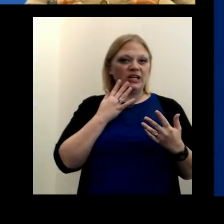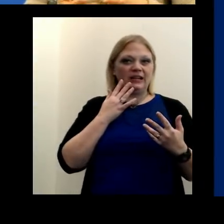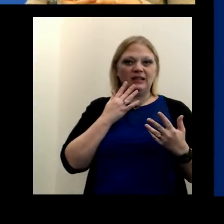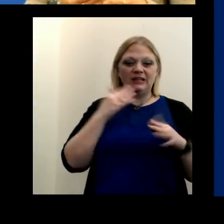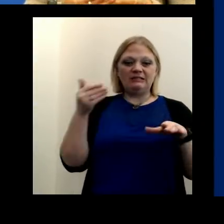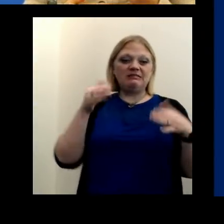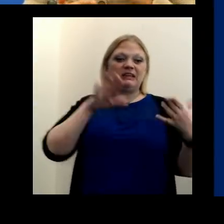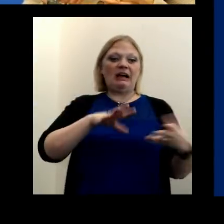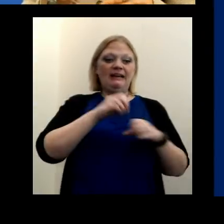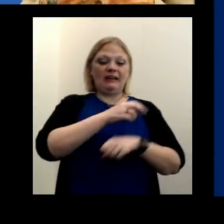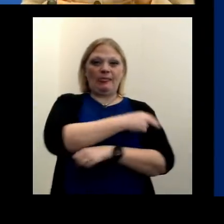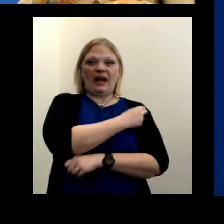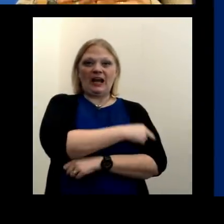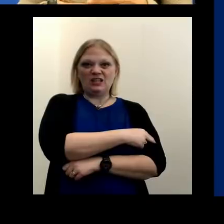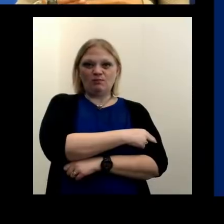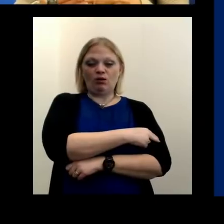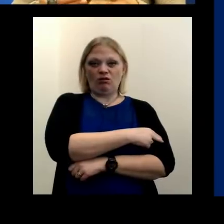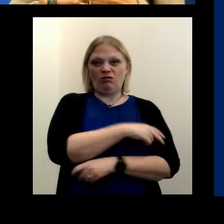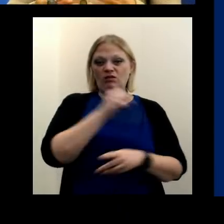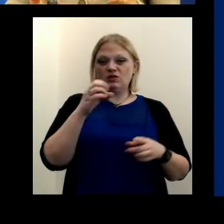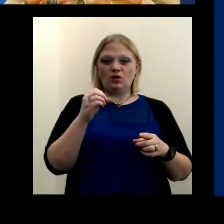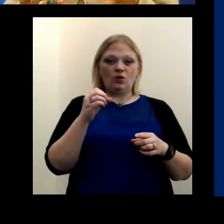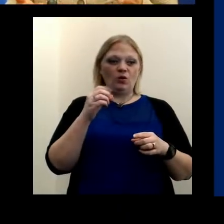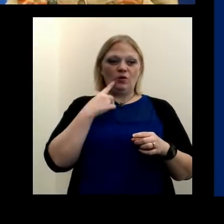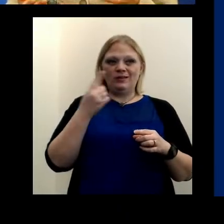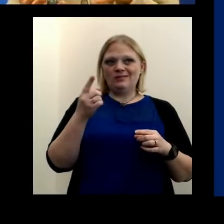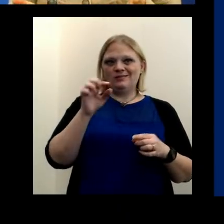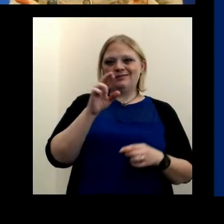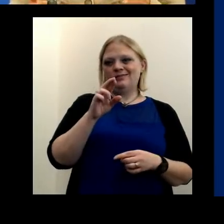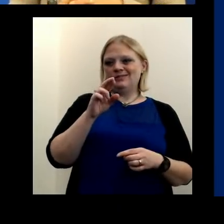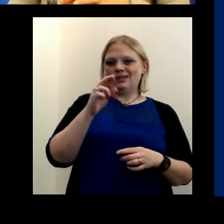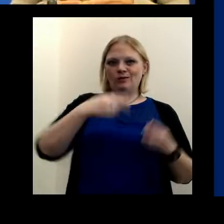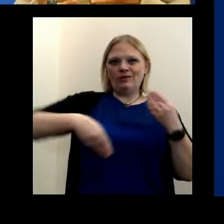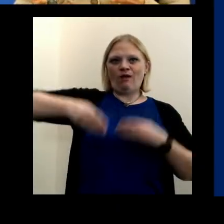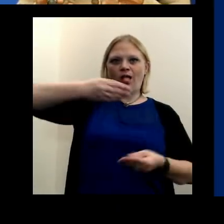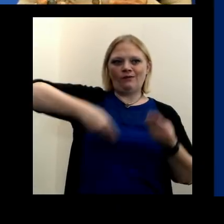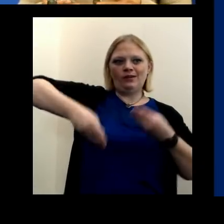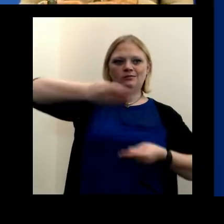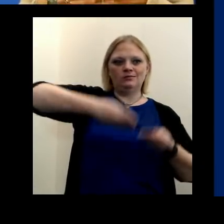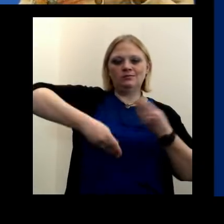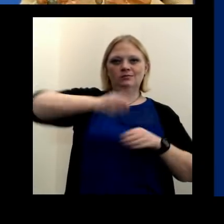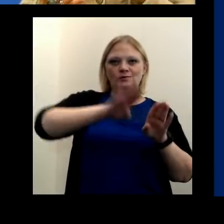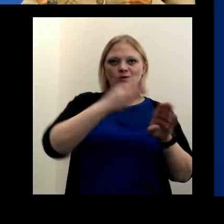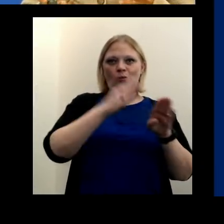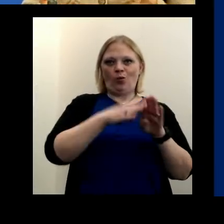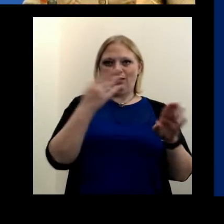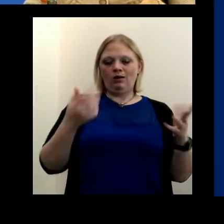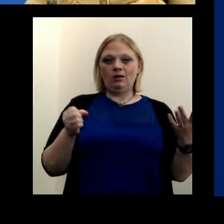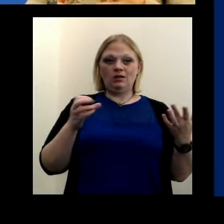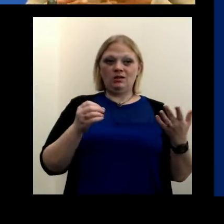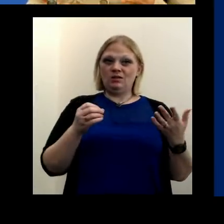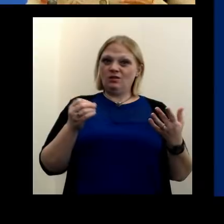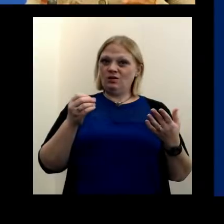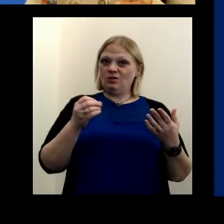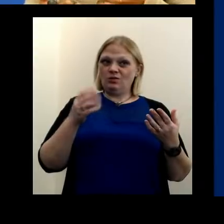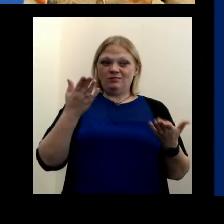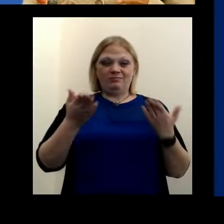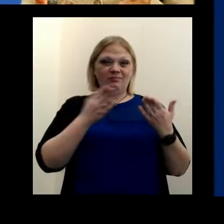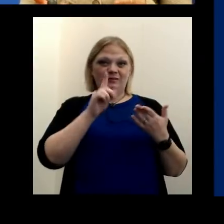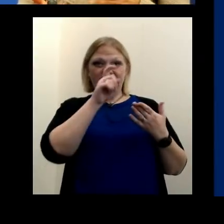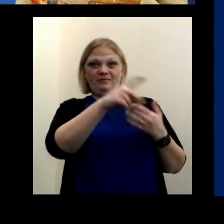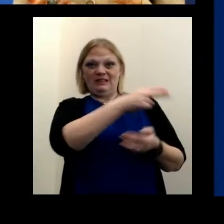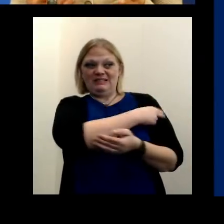die in the hospital. So it's really a revolving door. And so what I recommend is actually talking to the hospitals and seeing what